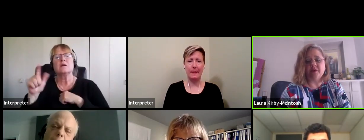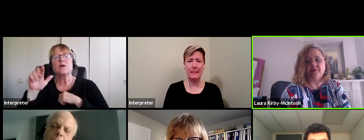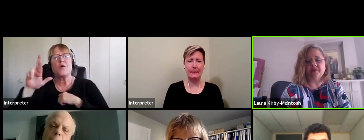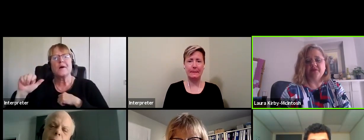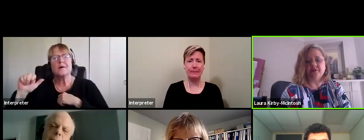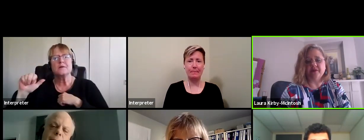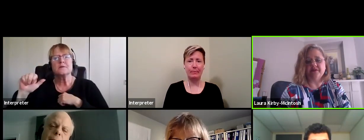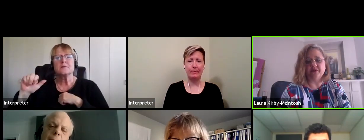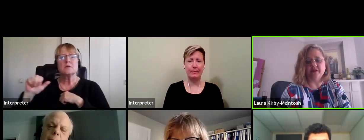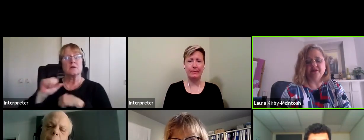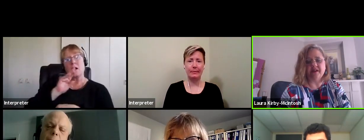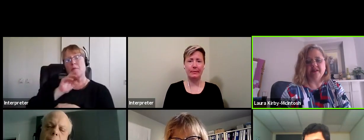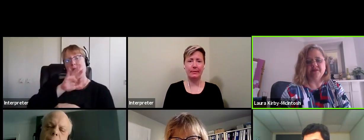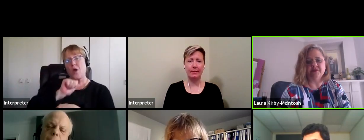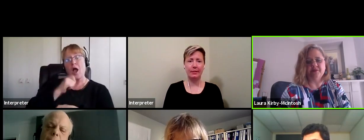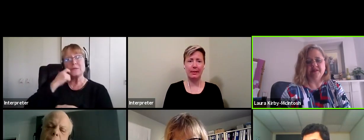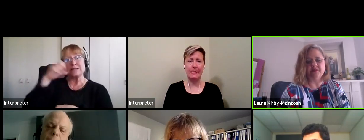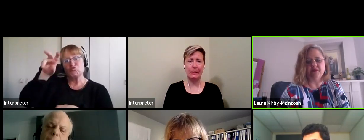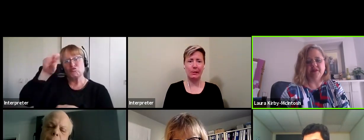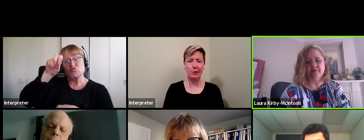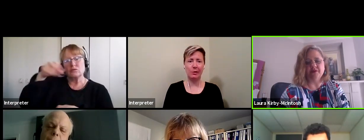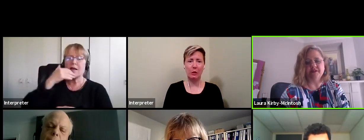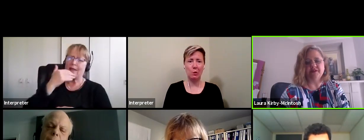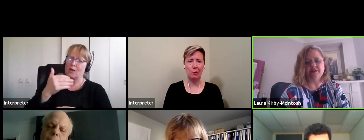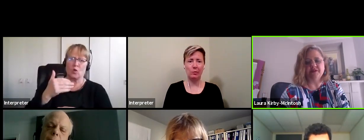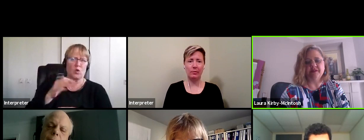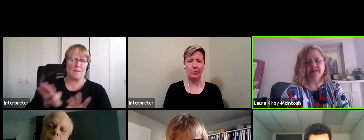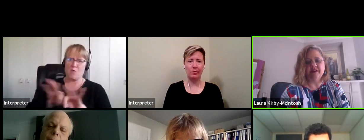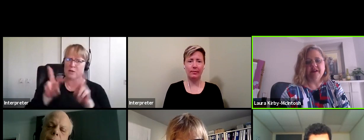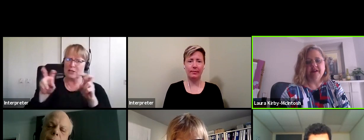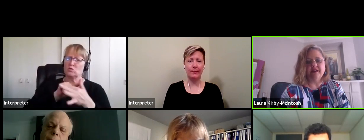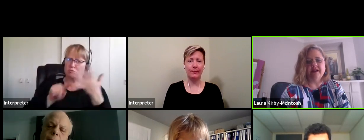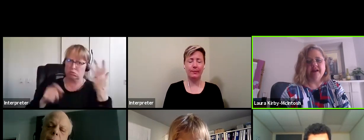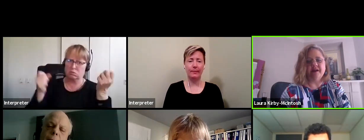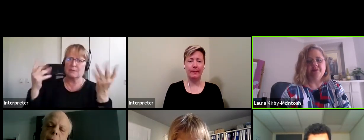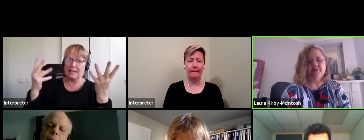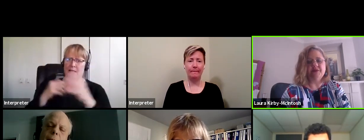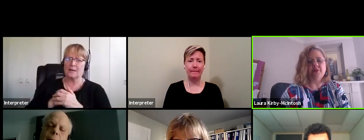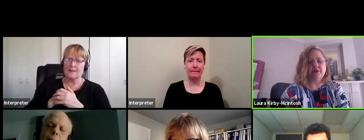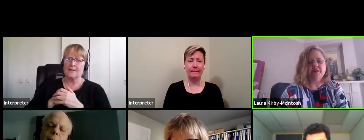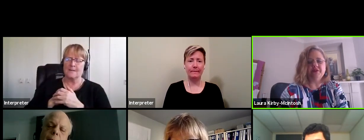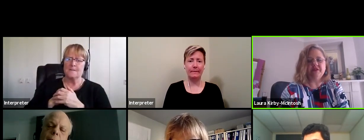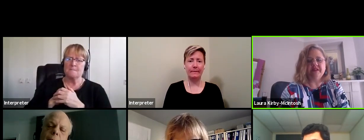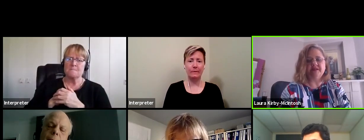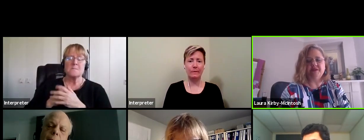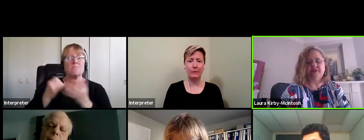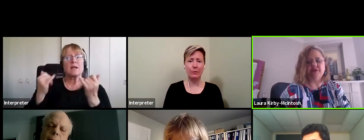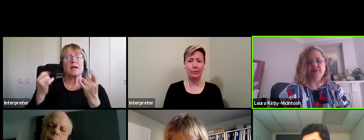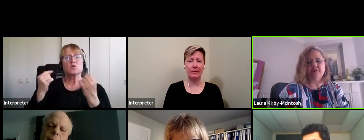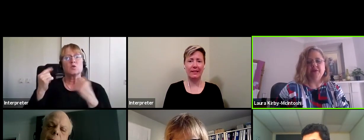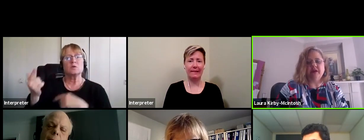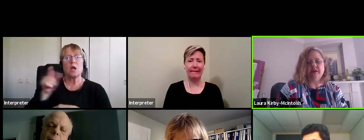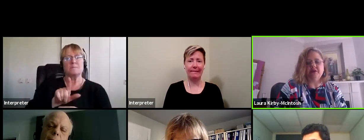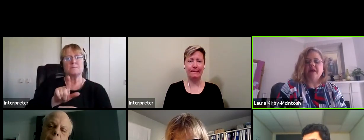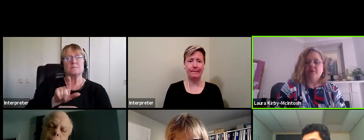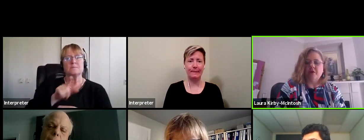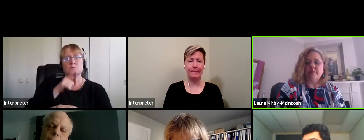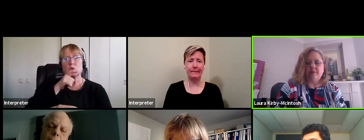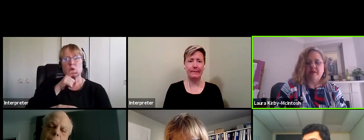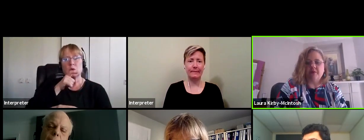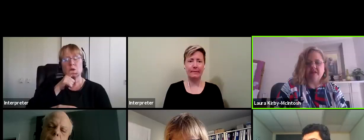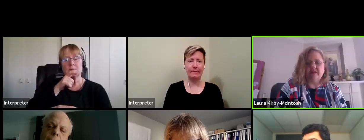again, Barbara, for all of that. You've certainly raised some really important issues. So we're going to turn next to